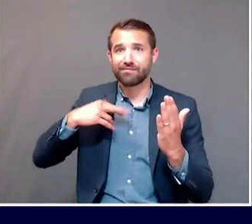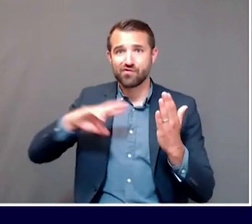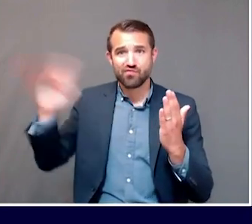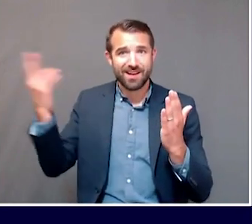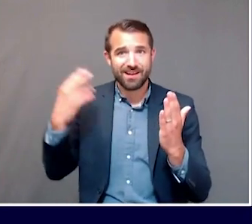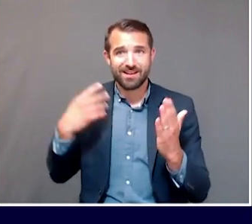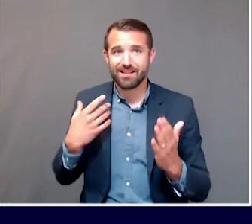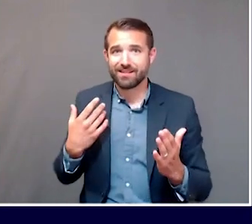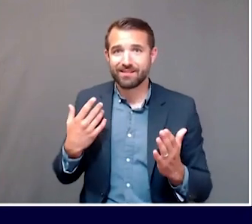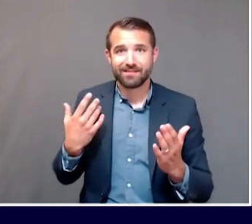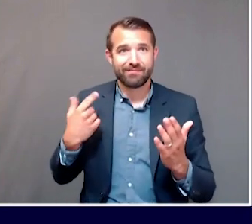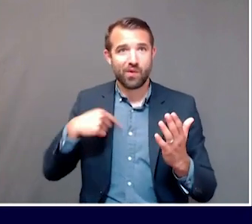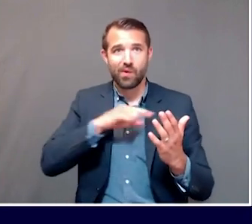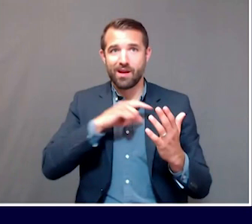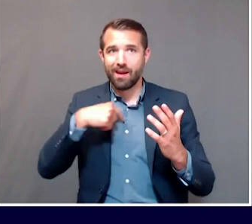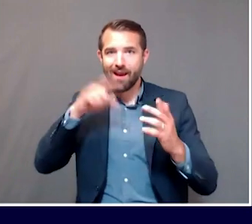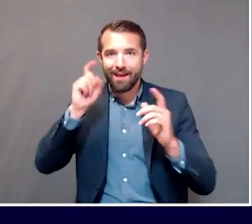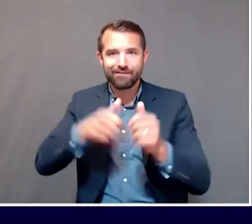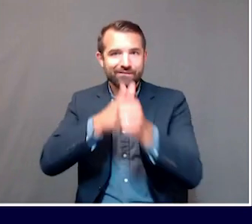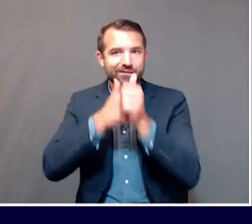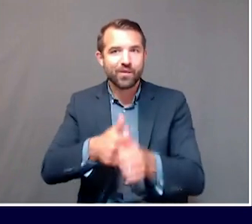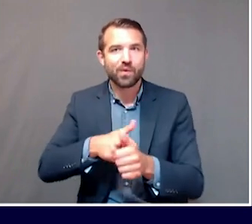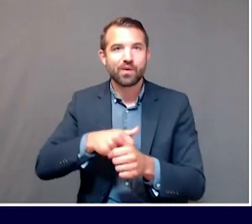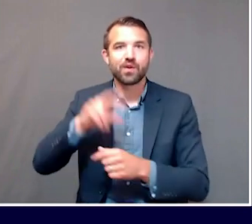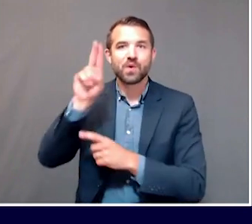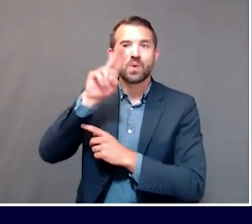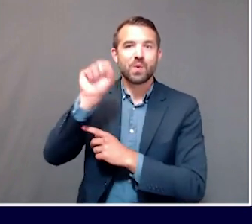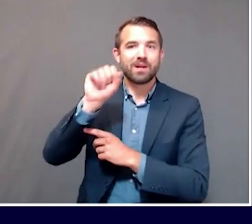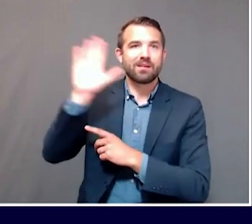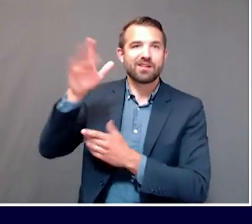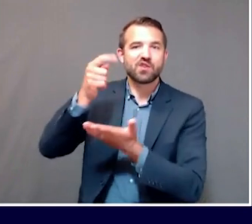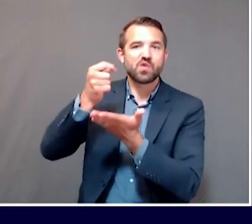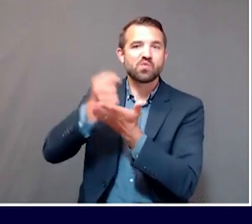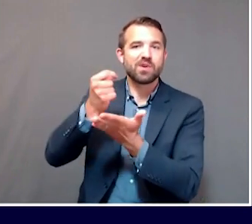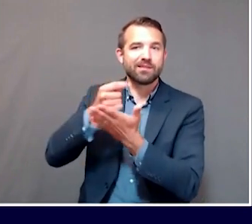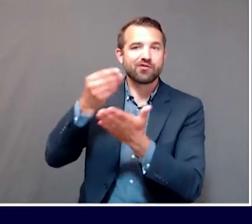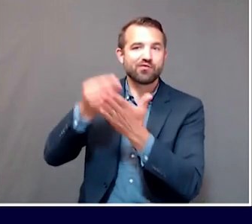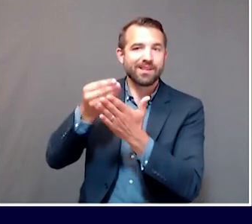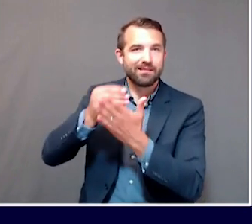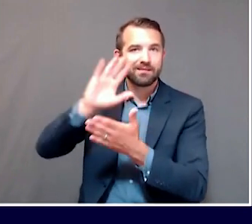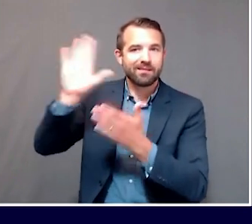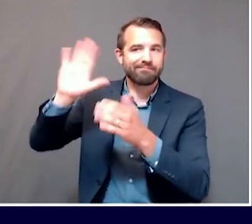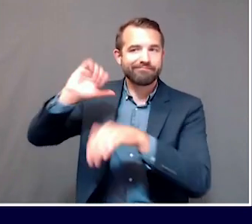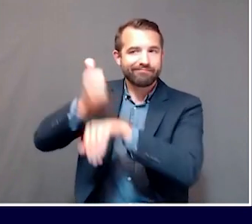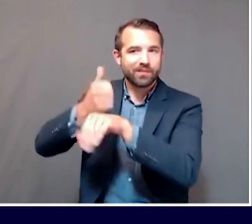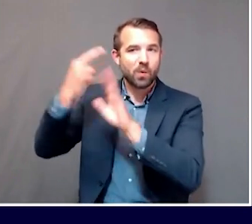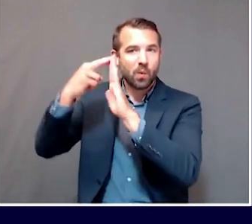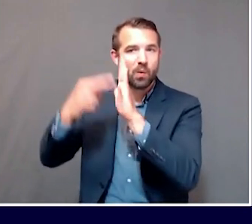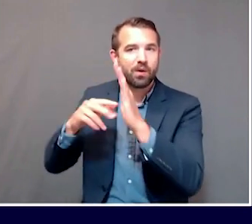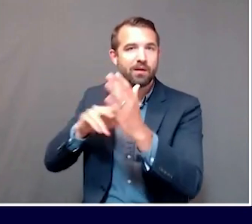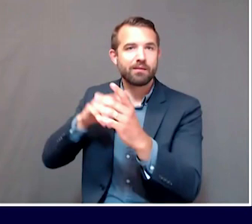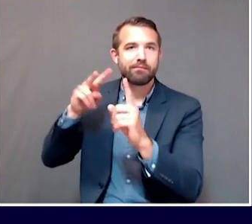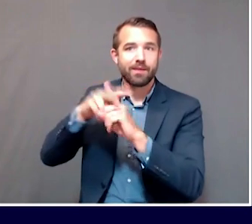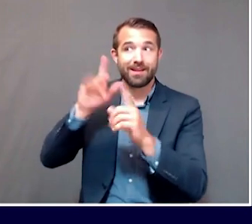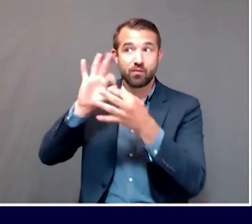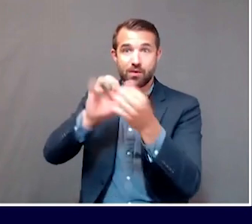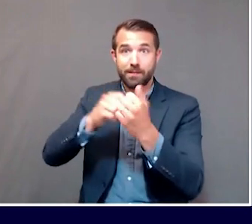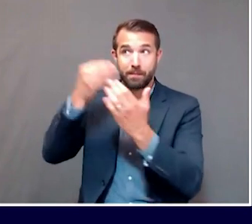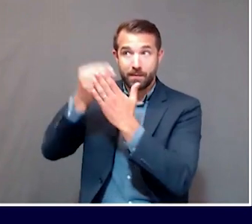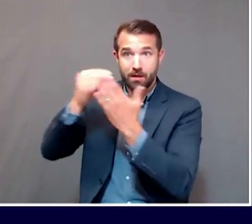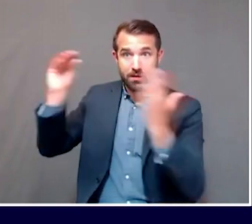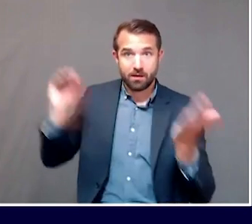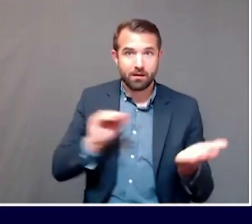the U.S. Treasury Department about how that money is supposed to be sent. If we get a specific proposal, we'll certainly look at it and